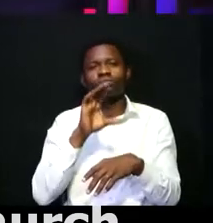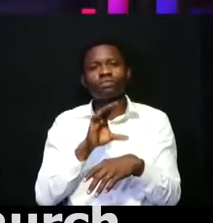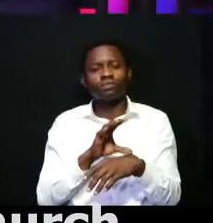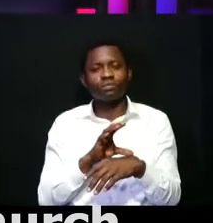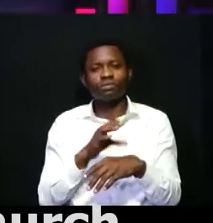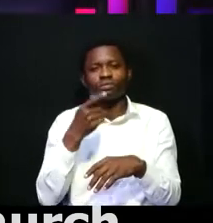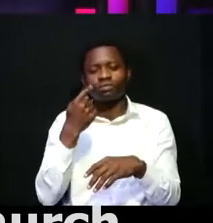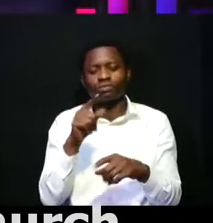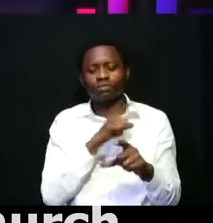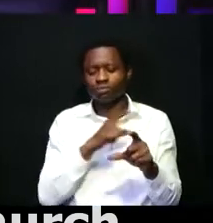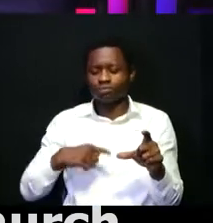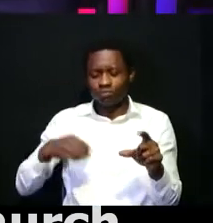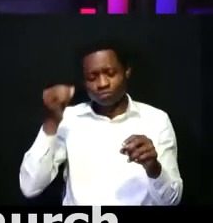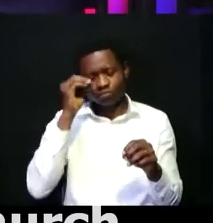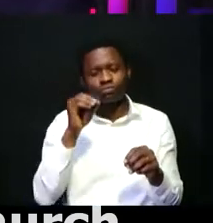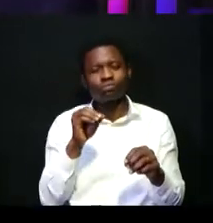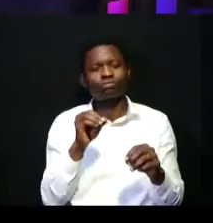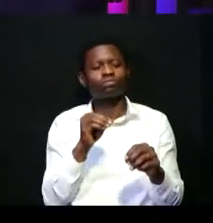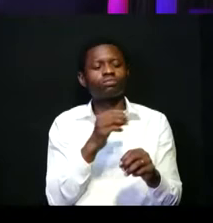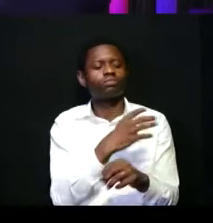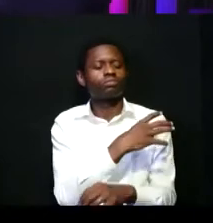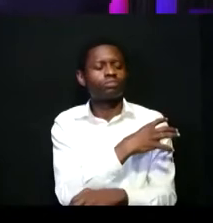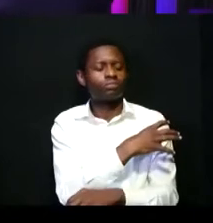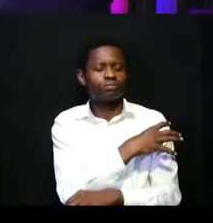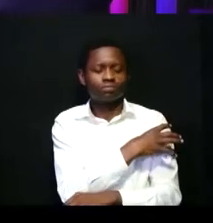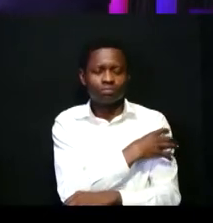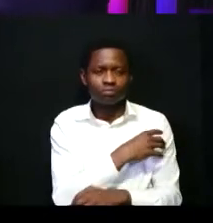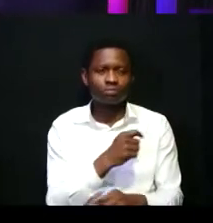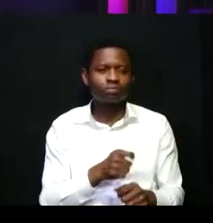church. The Lord of hosts,